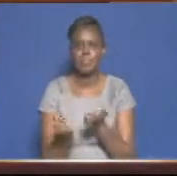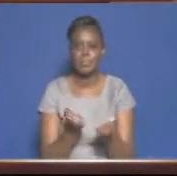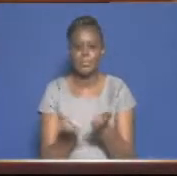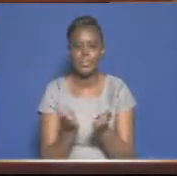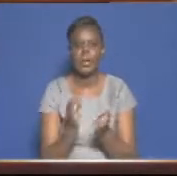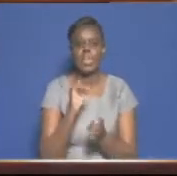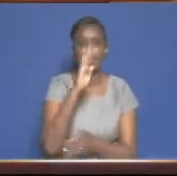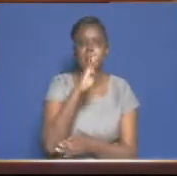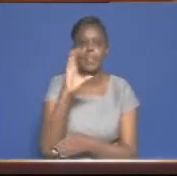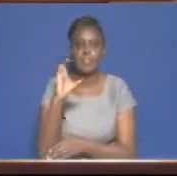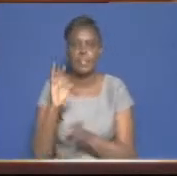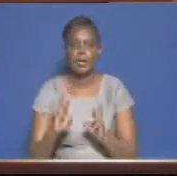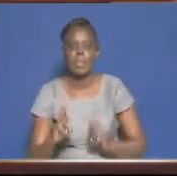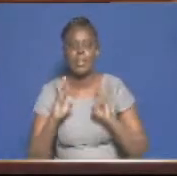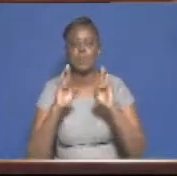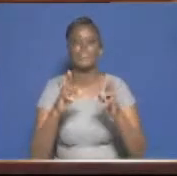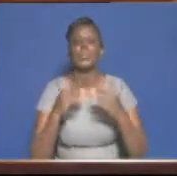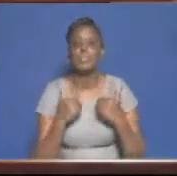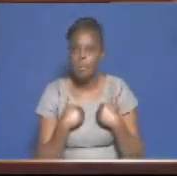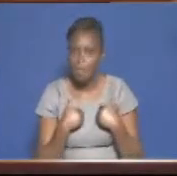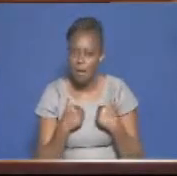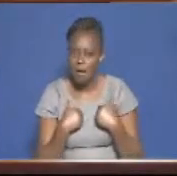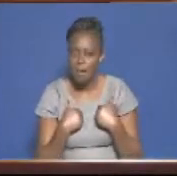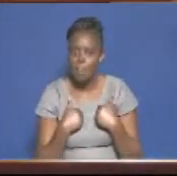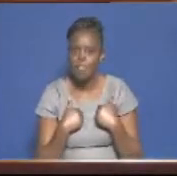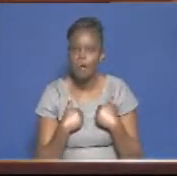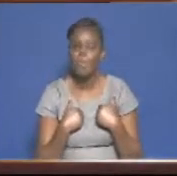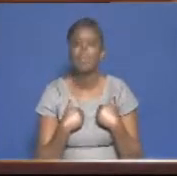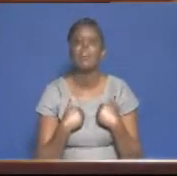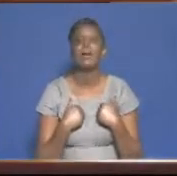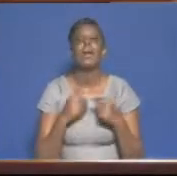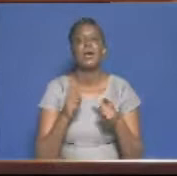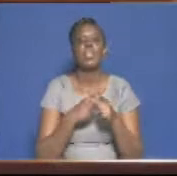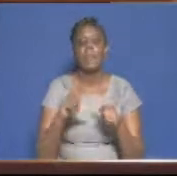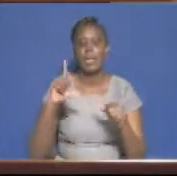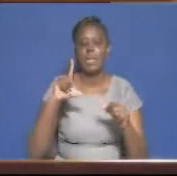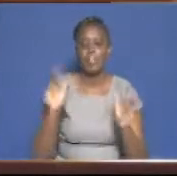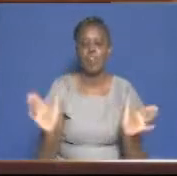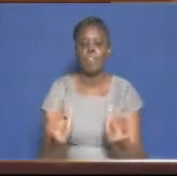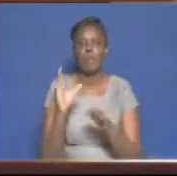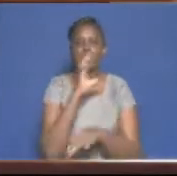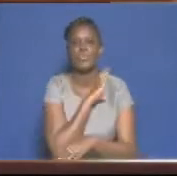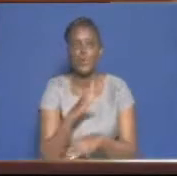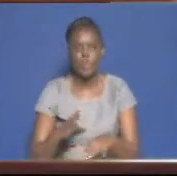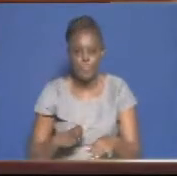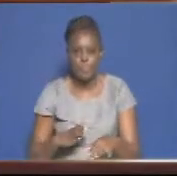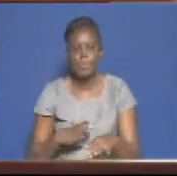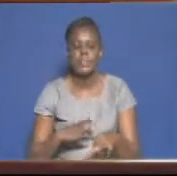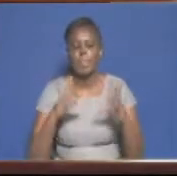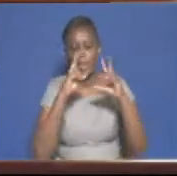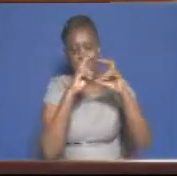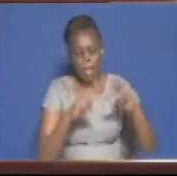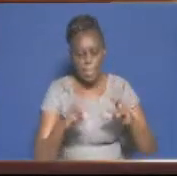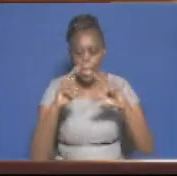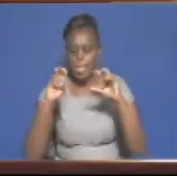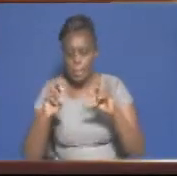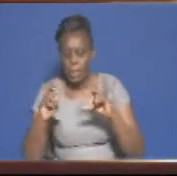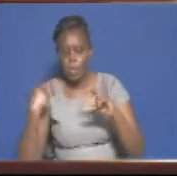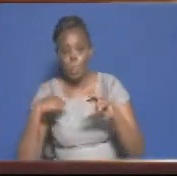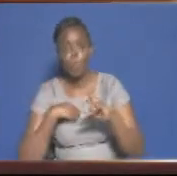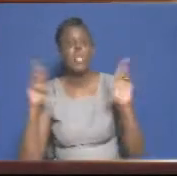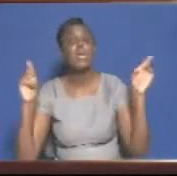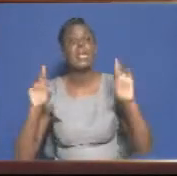IBC has not given us a report on how they want to do the elections the next 1 year. The Legal Affairs Committee, check for us. How prepared is